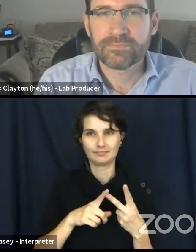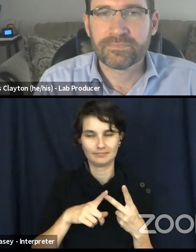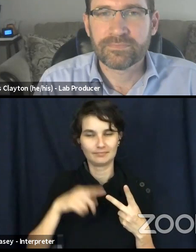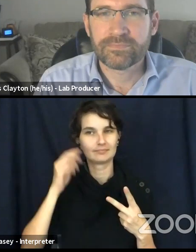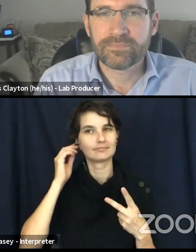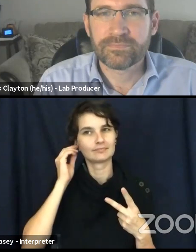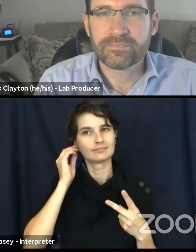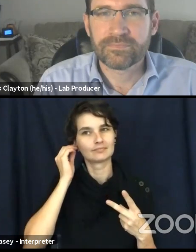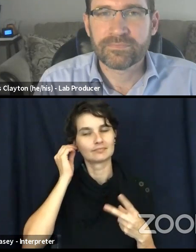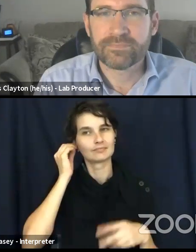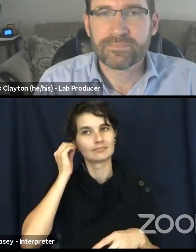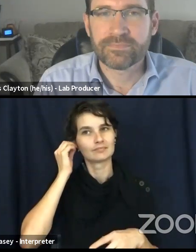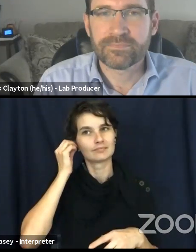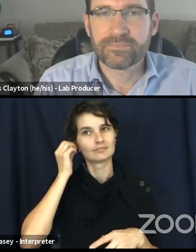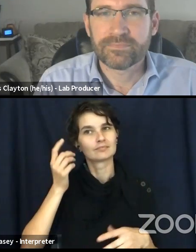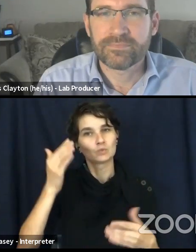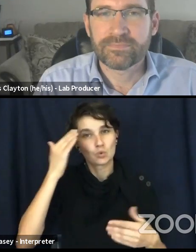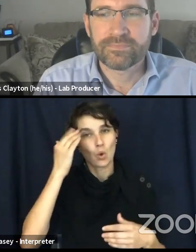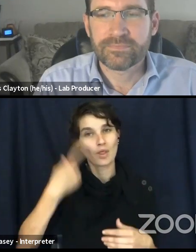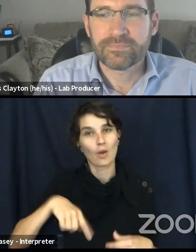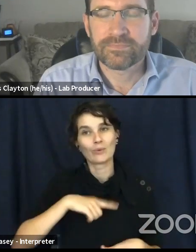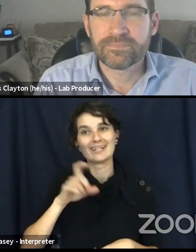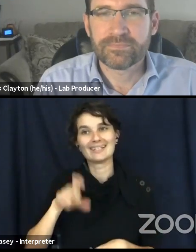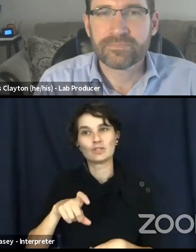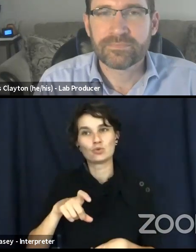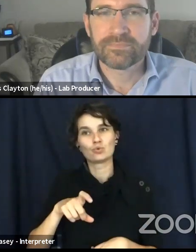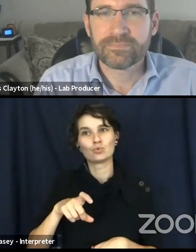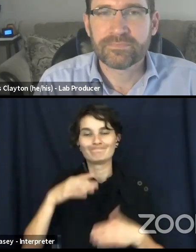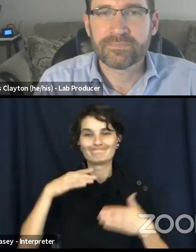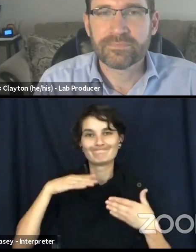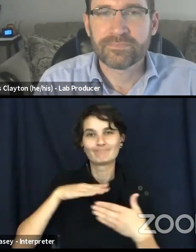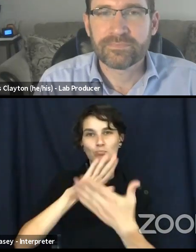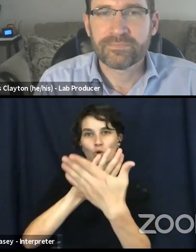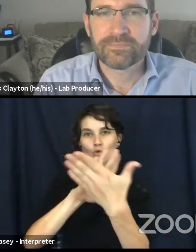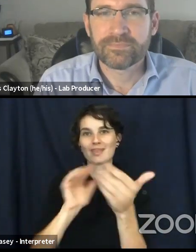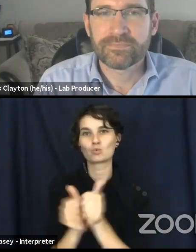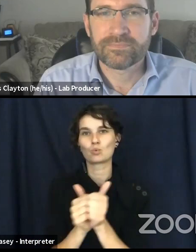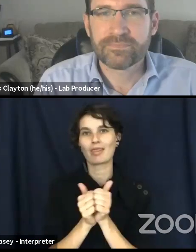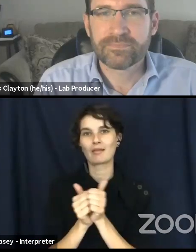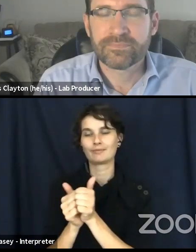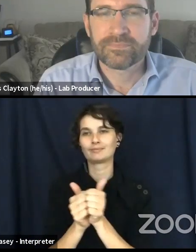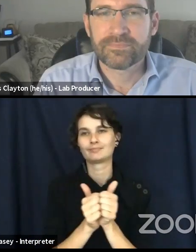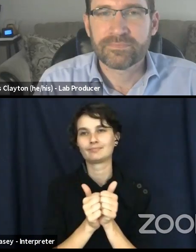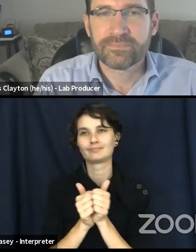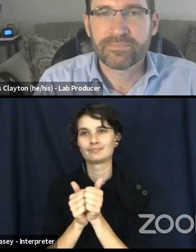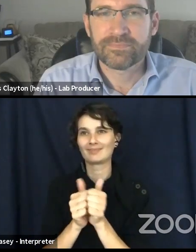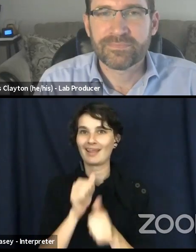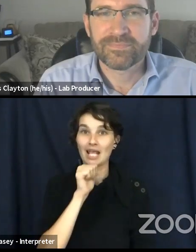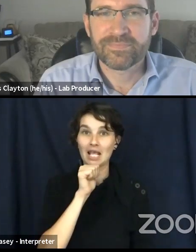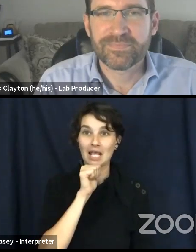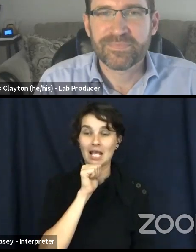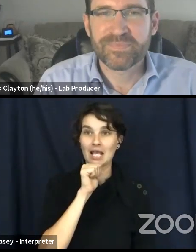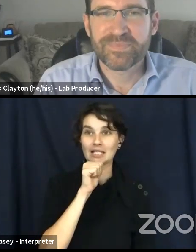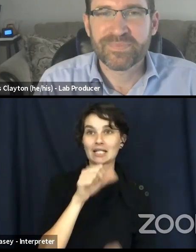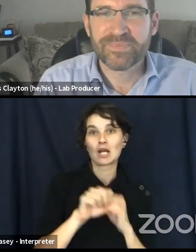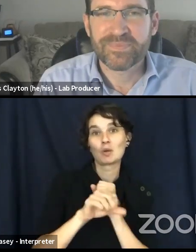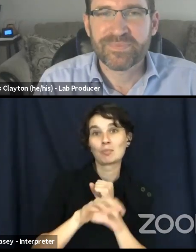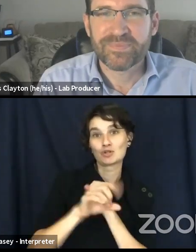To know that we need to come at it together. And it's not a commercial for like tech